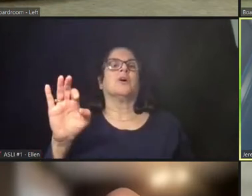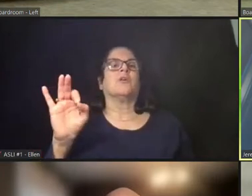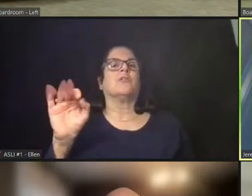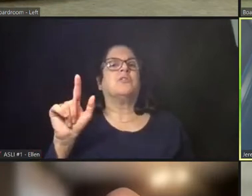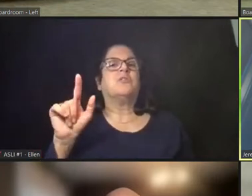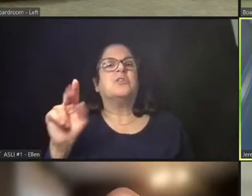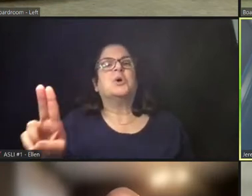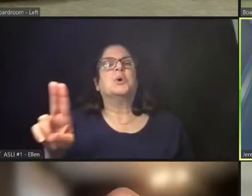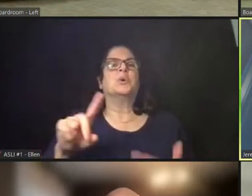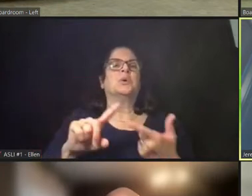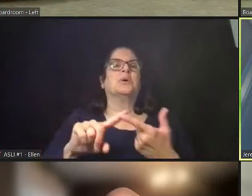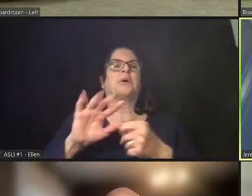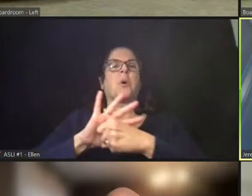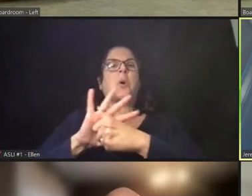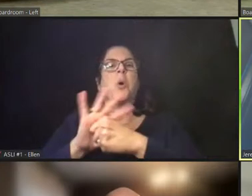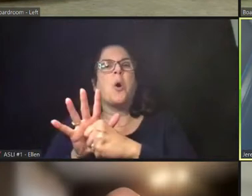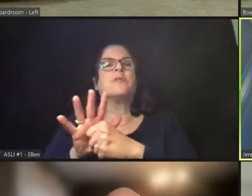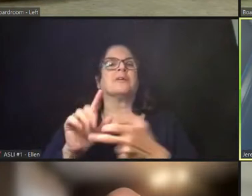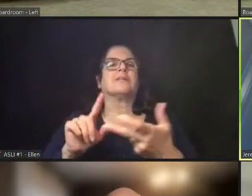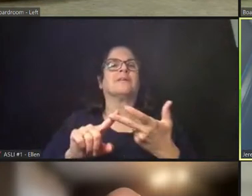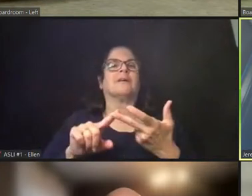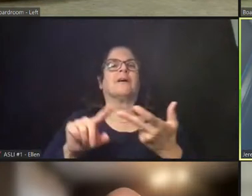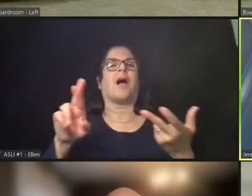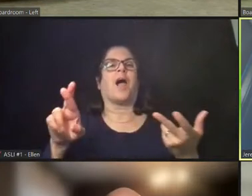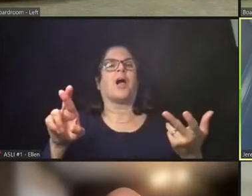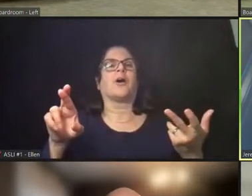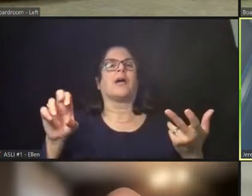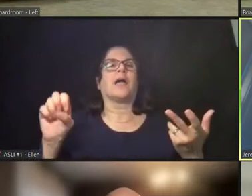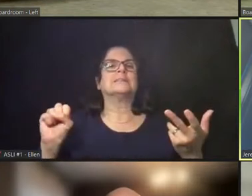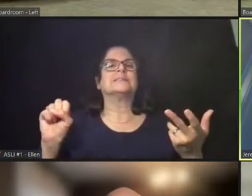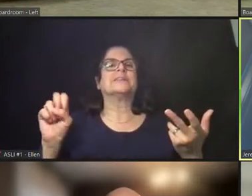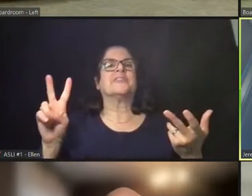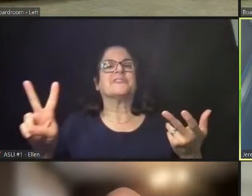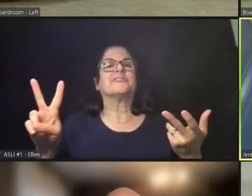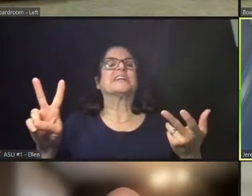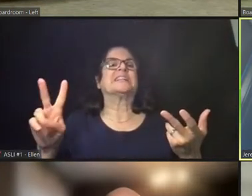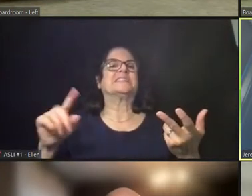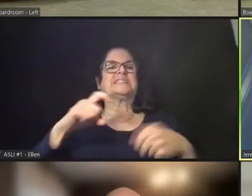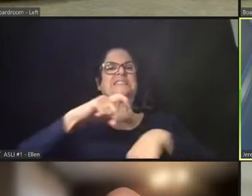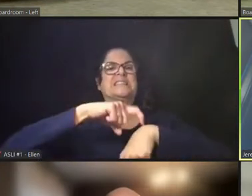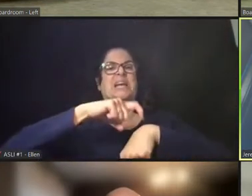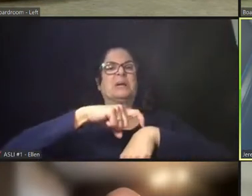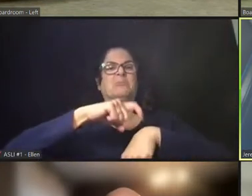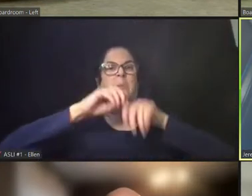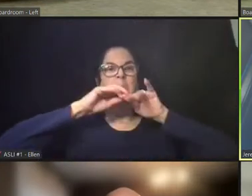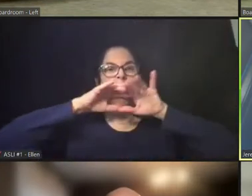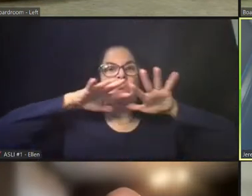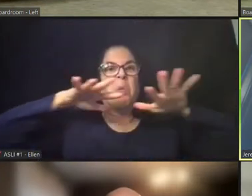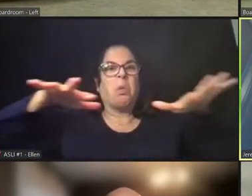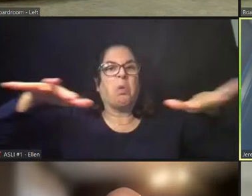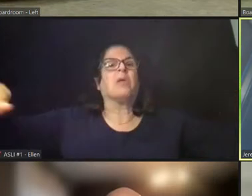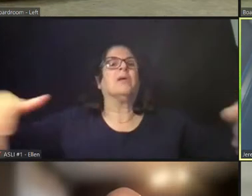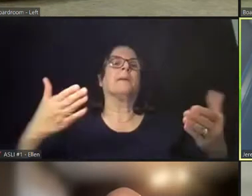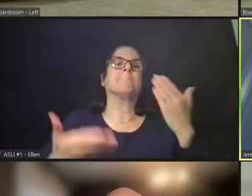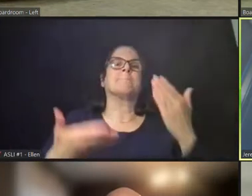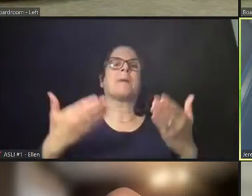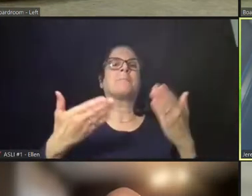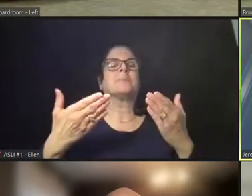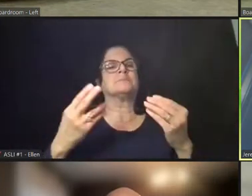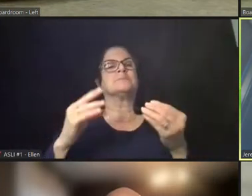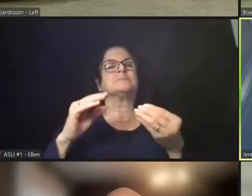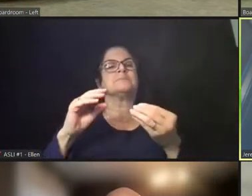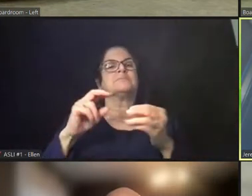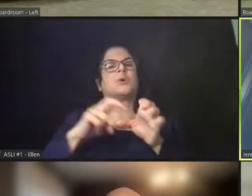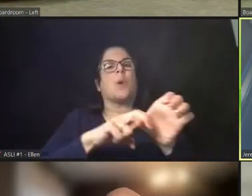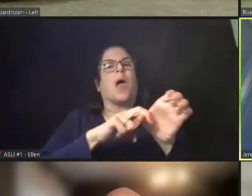RSV season that could have a negative impact on ridership. But again, I think that this is an achievable number as we